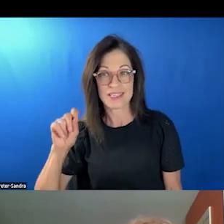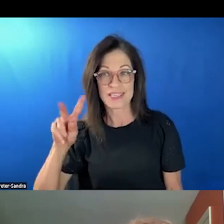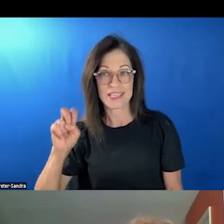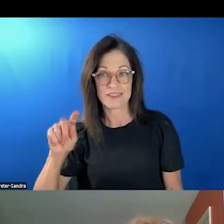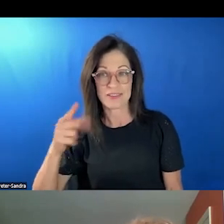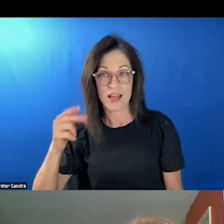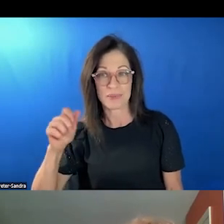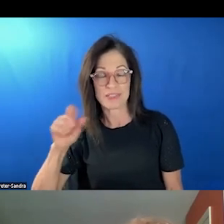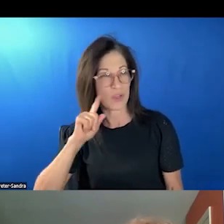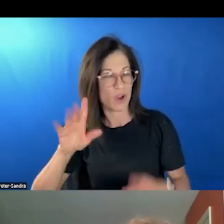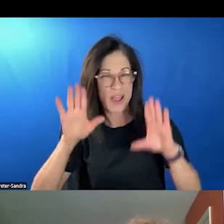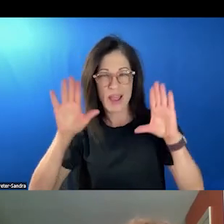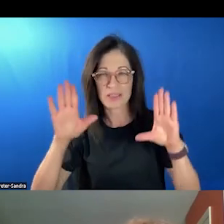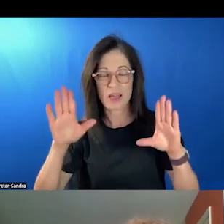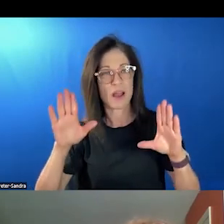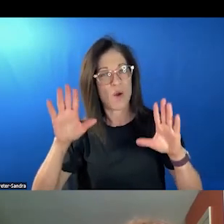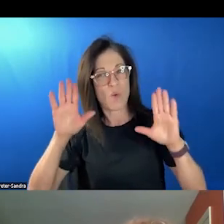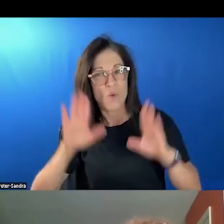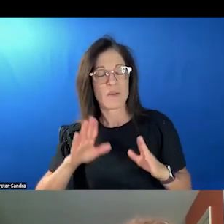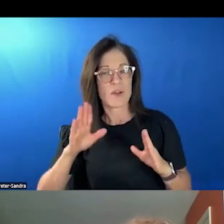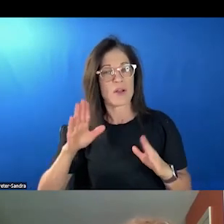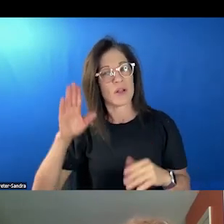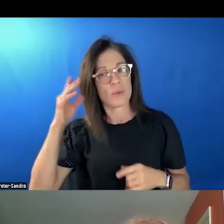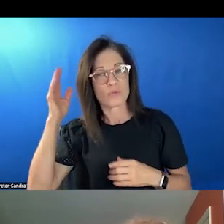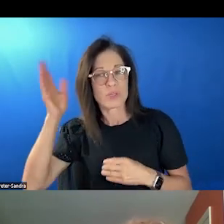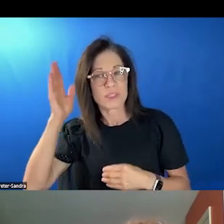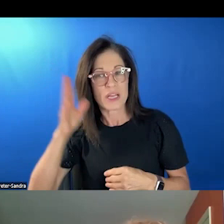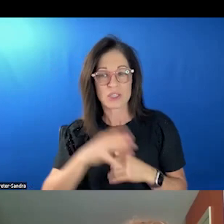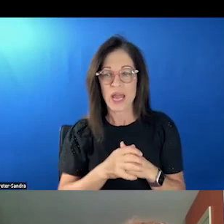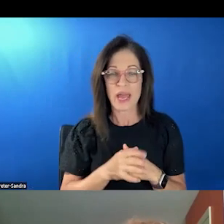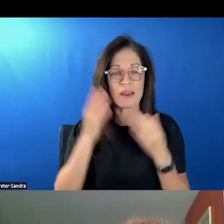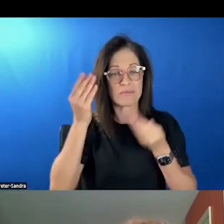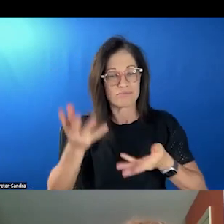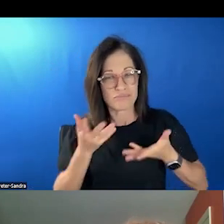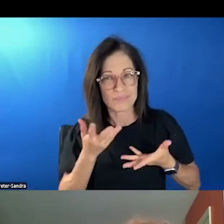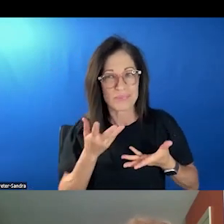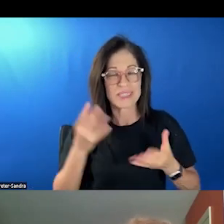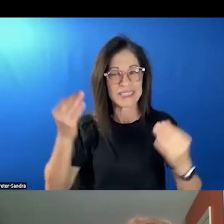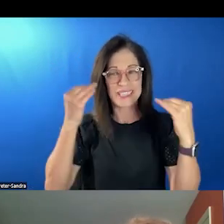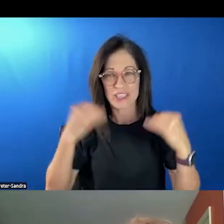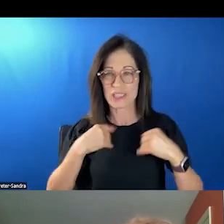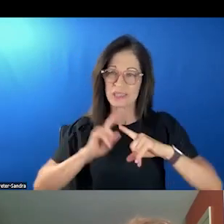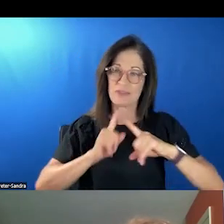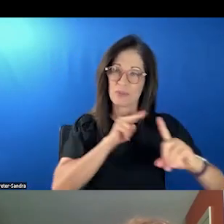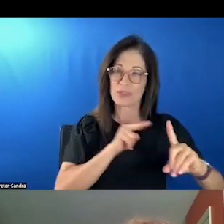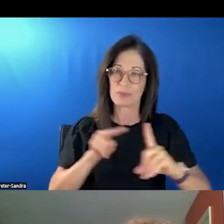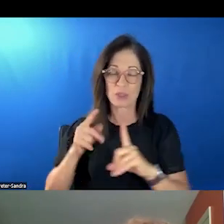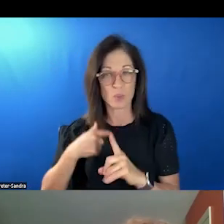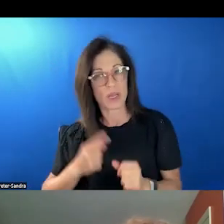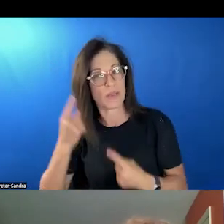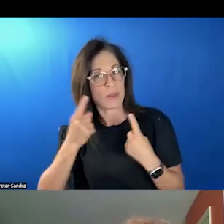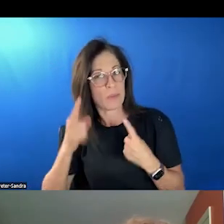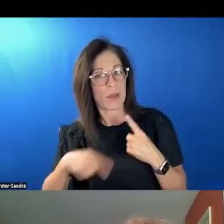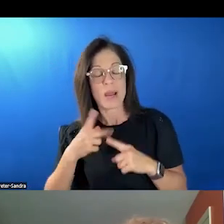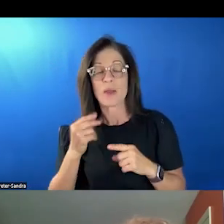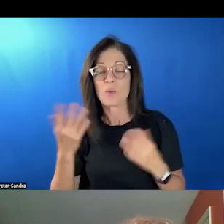for your excellent, thoughtful presentation and enlightening us in all the kinds of different perspectives we can be looking at and what